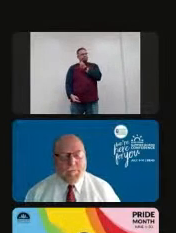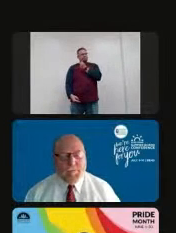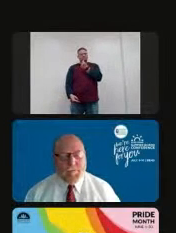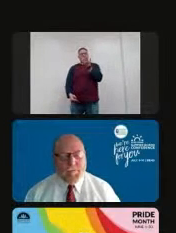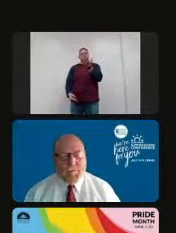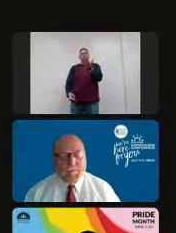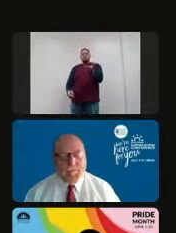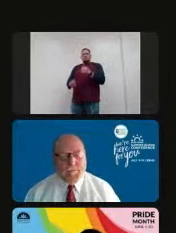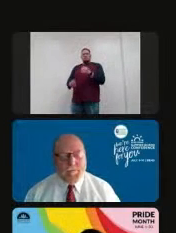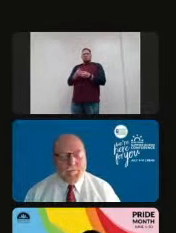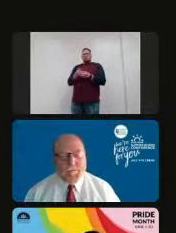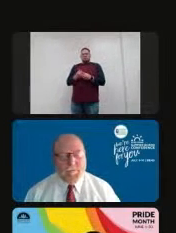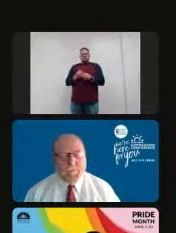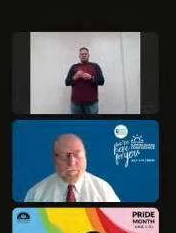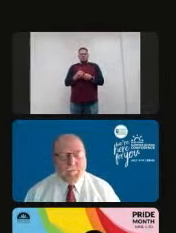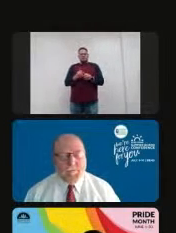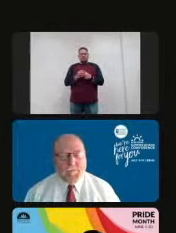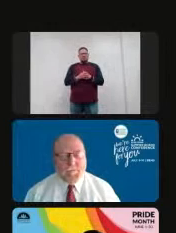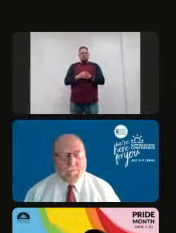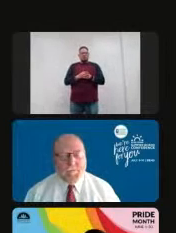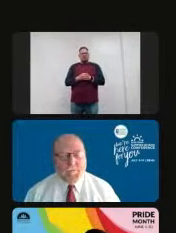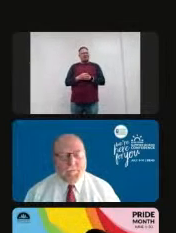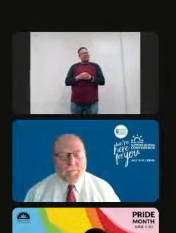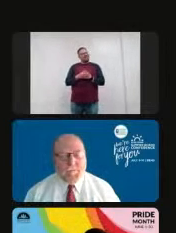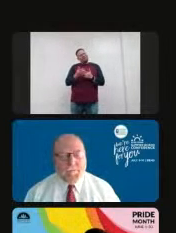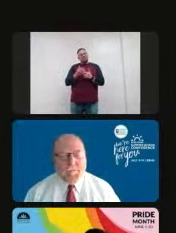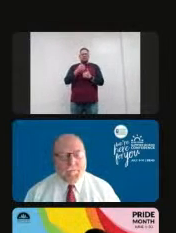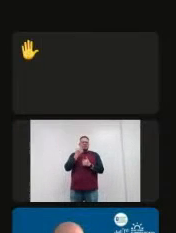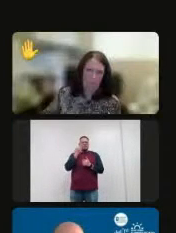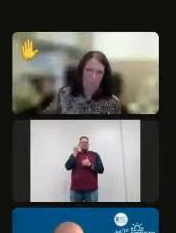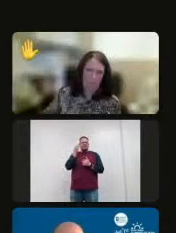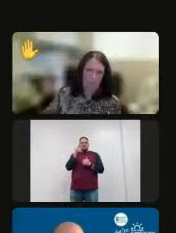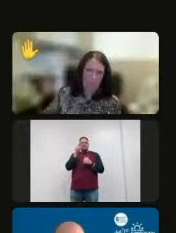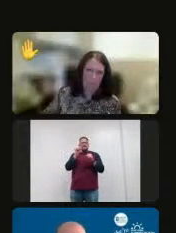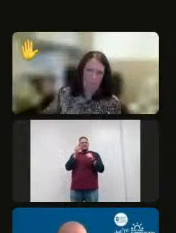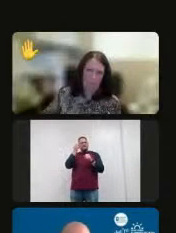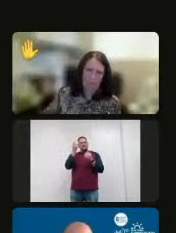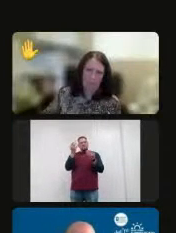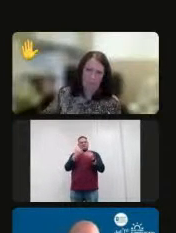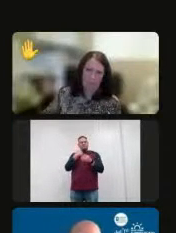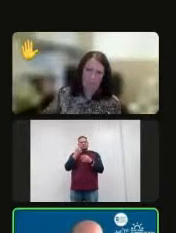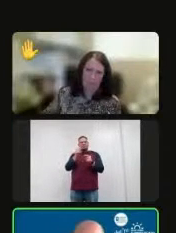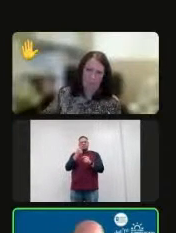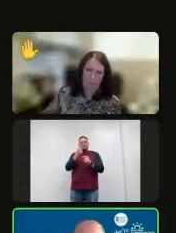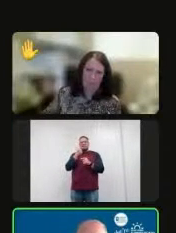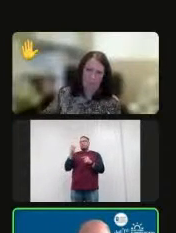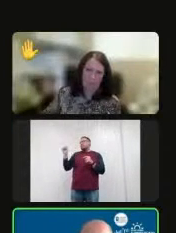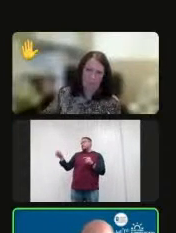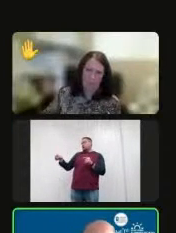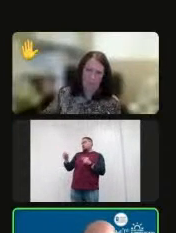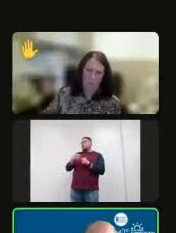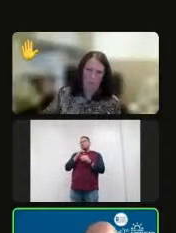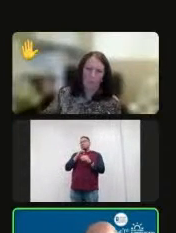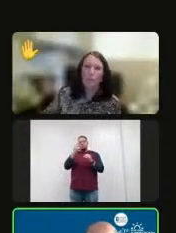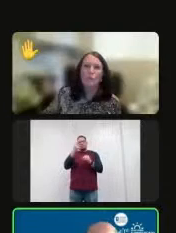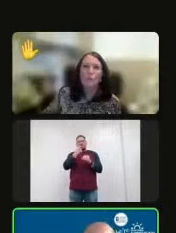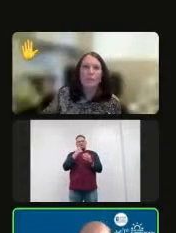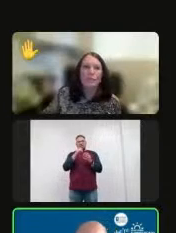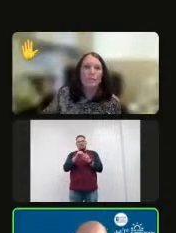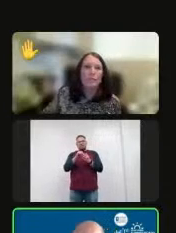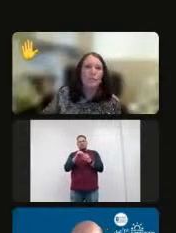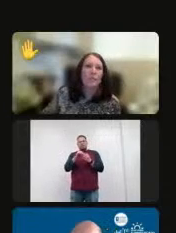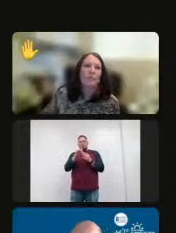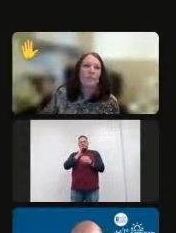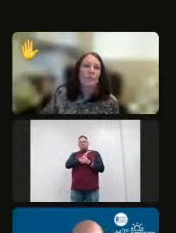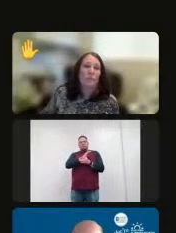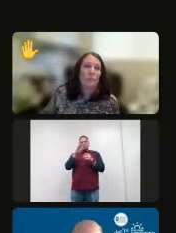Vincent, you are just, I don't know if you are able to understand what I'm trying to say. Yes. Nobody is saying that once the board voted that we